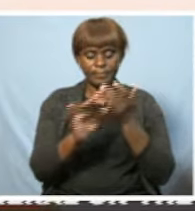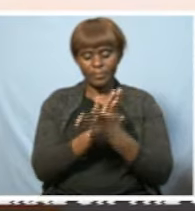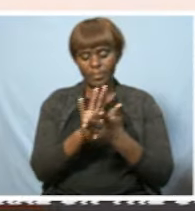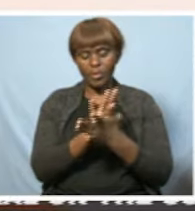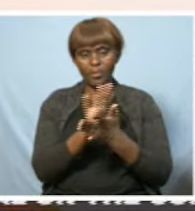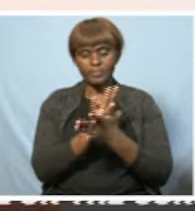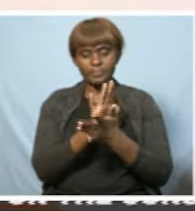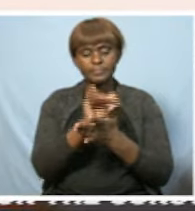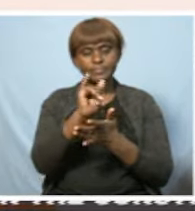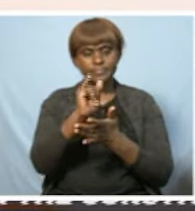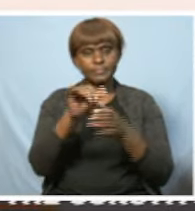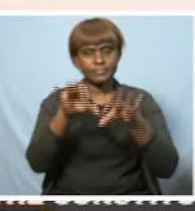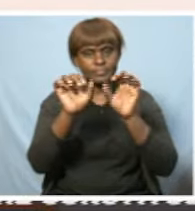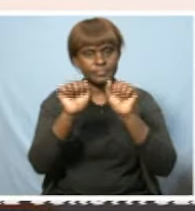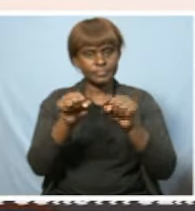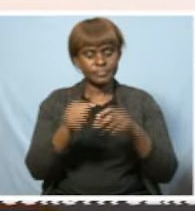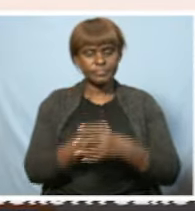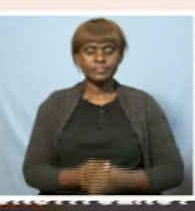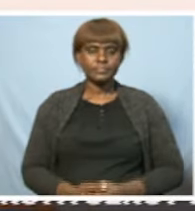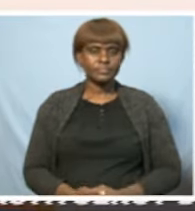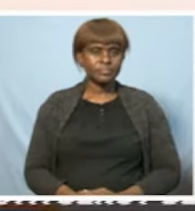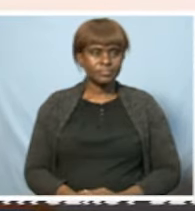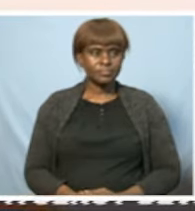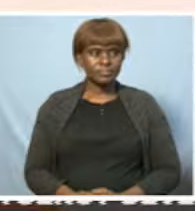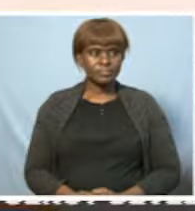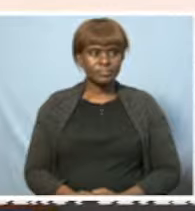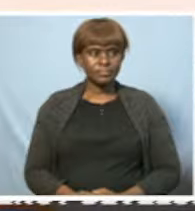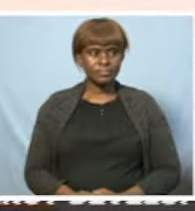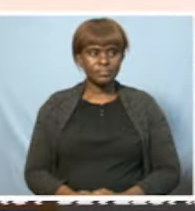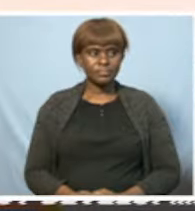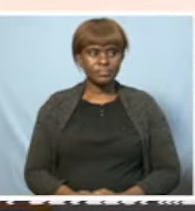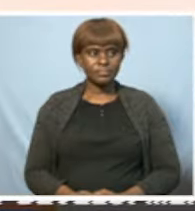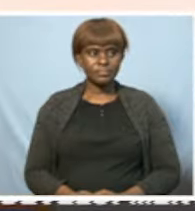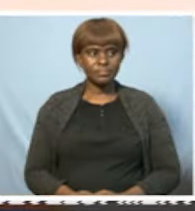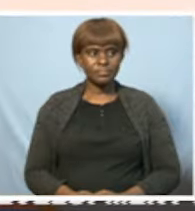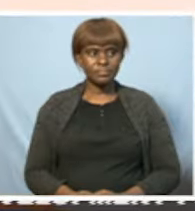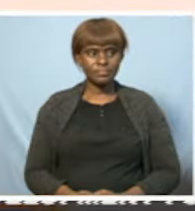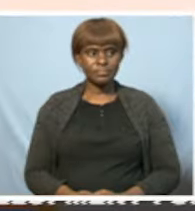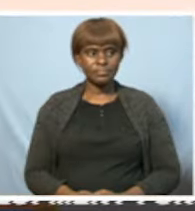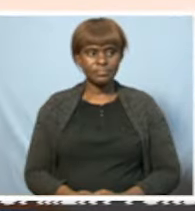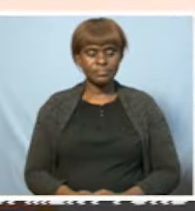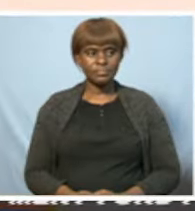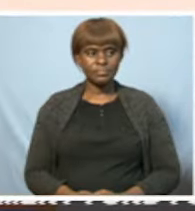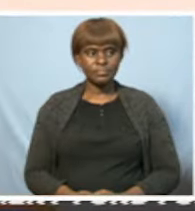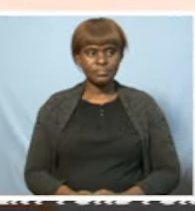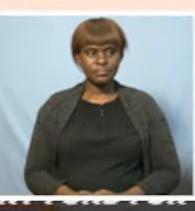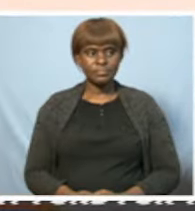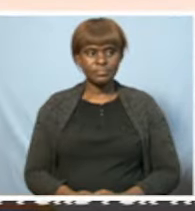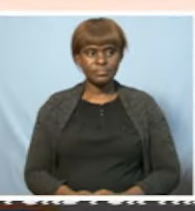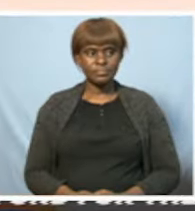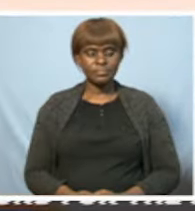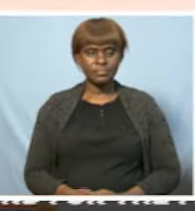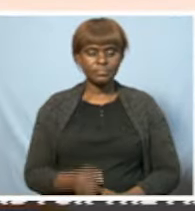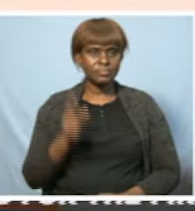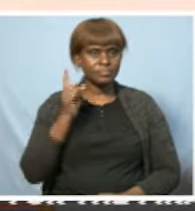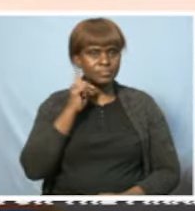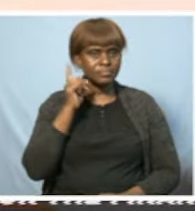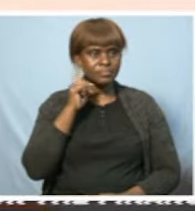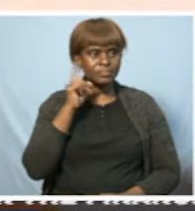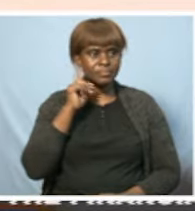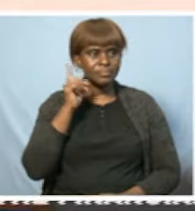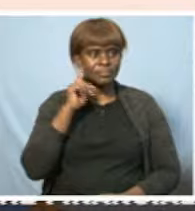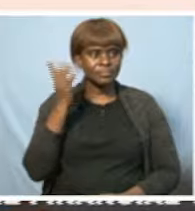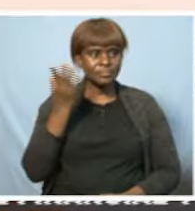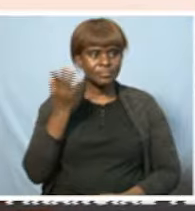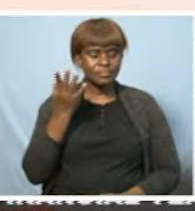Yes, go ahead. Chair, this is guidance on fund management of Constituency Development Fund from the Ministry.